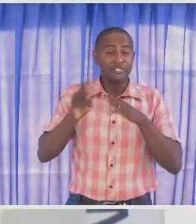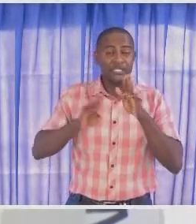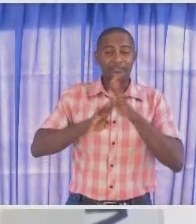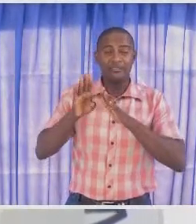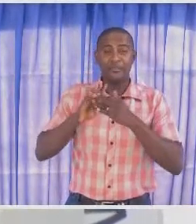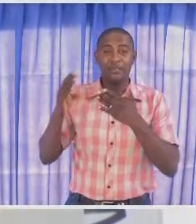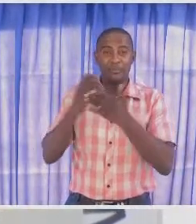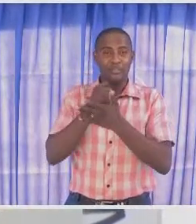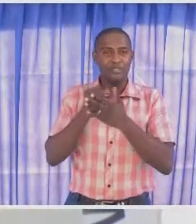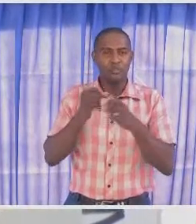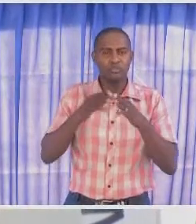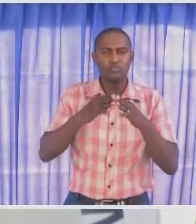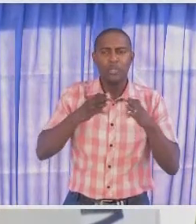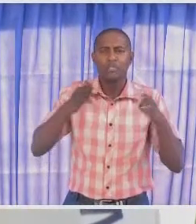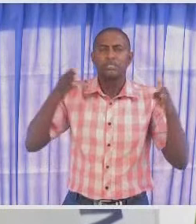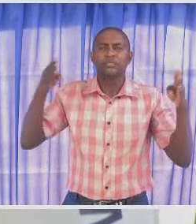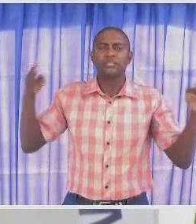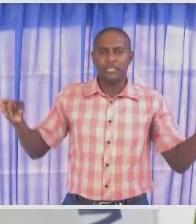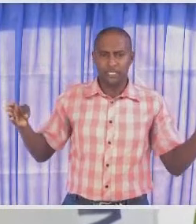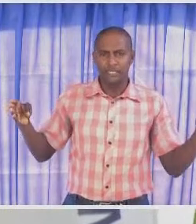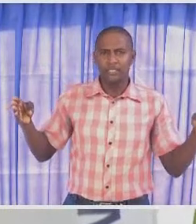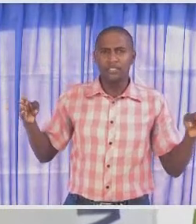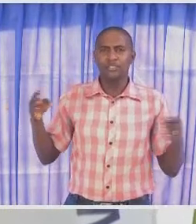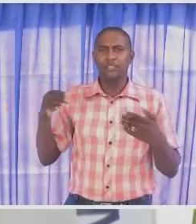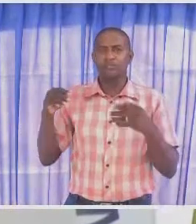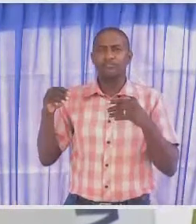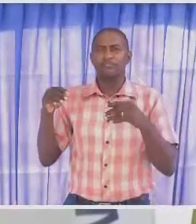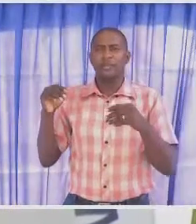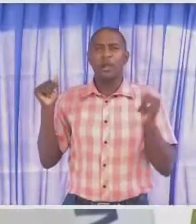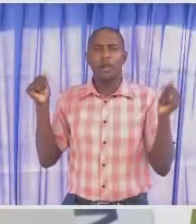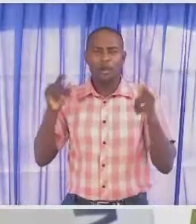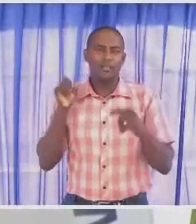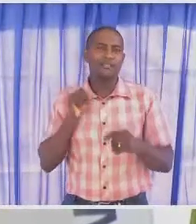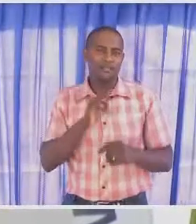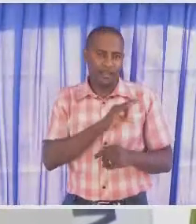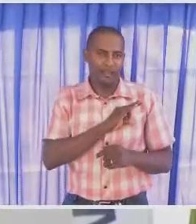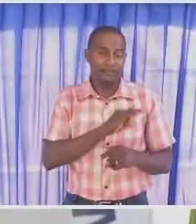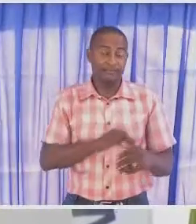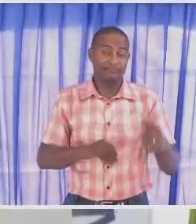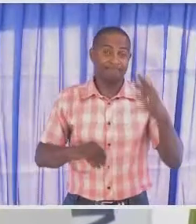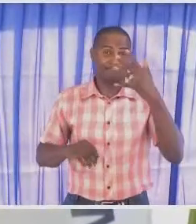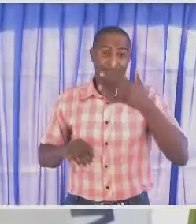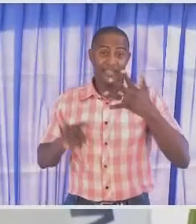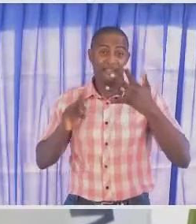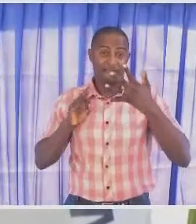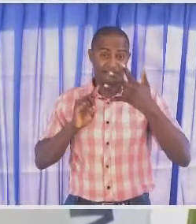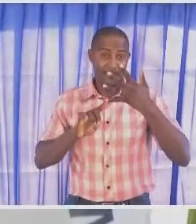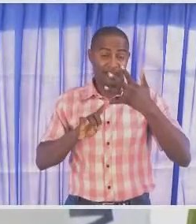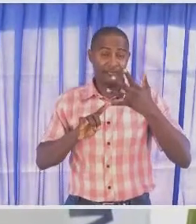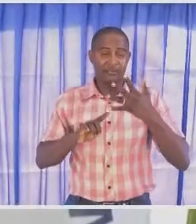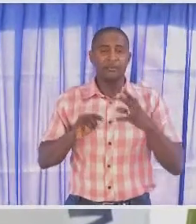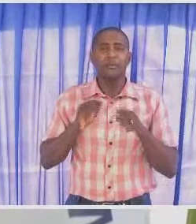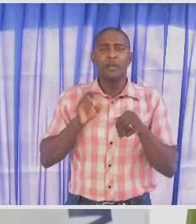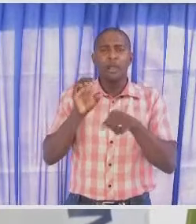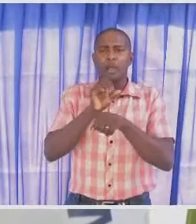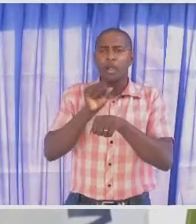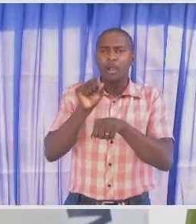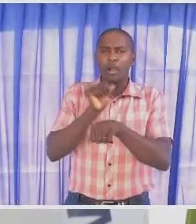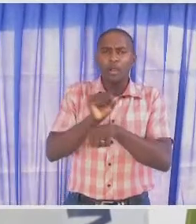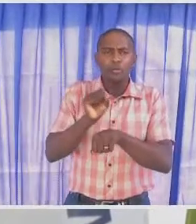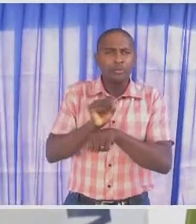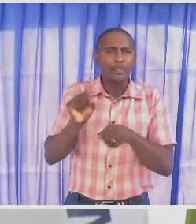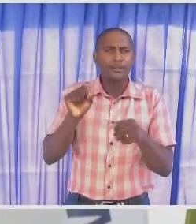were extended to faculty and staff. And 5. Career development campaigns